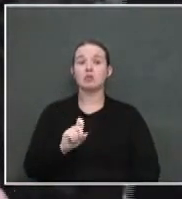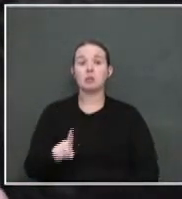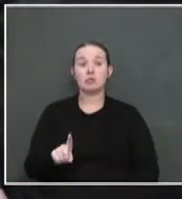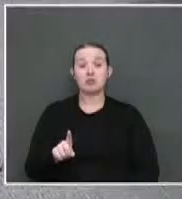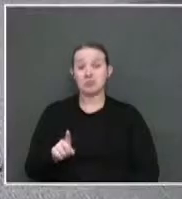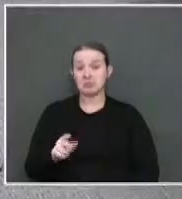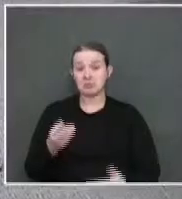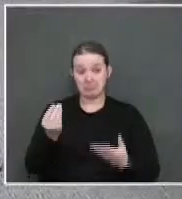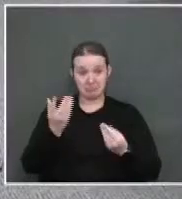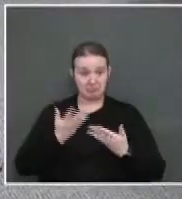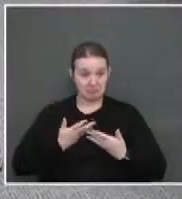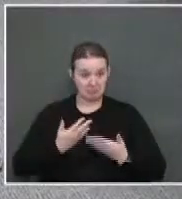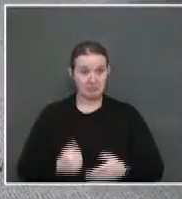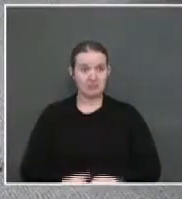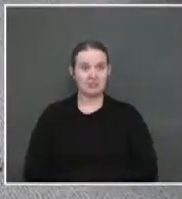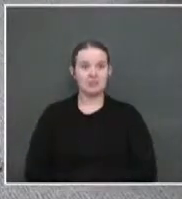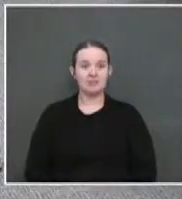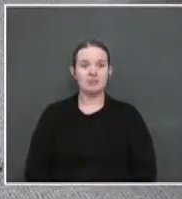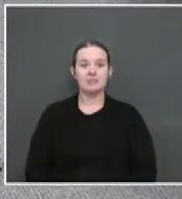those.